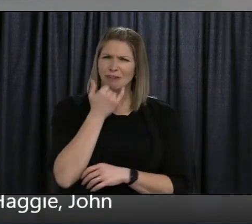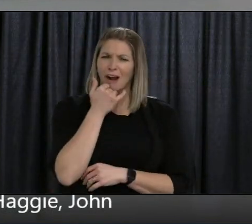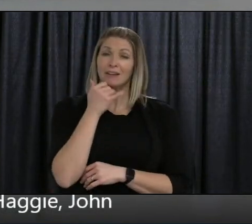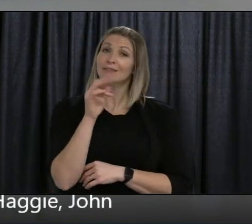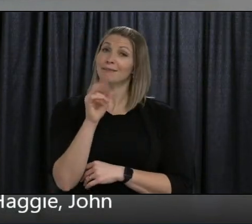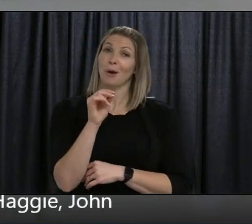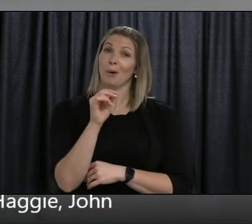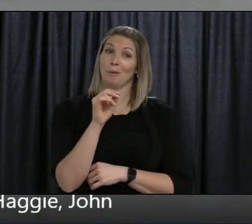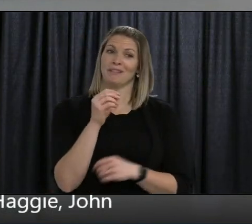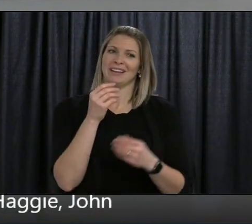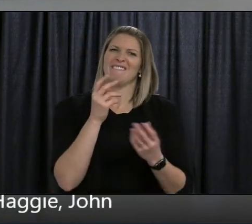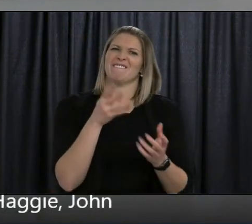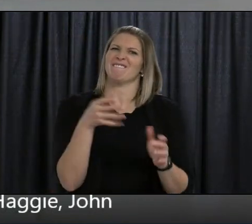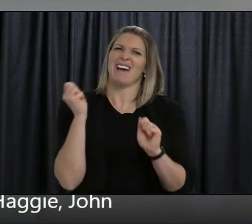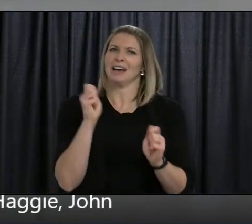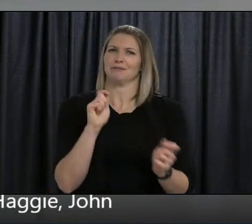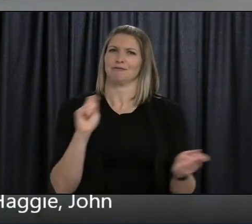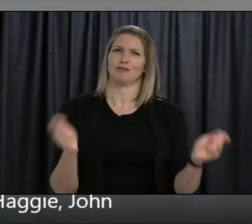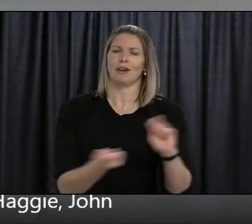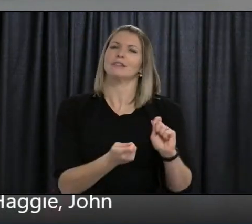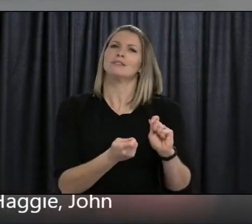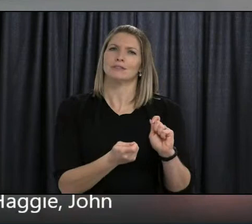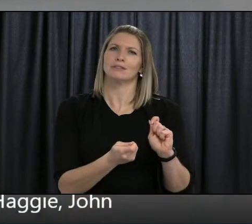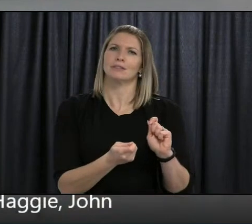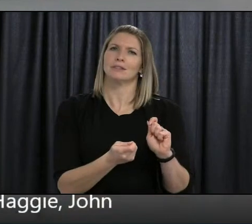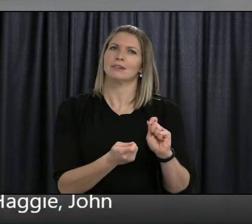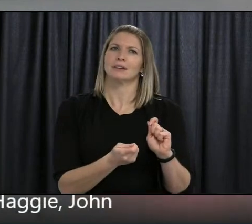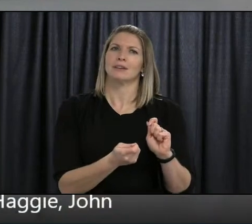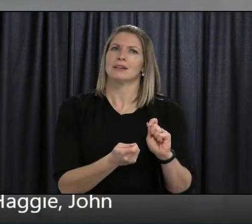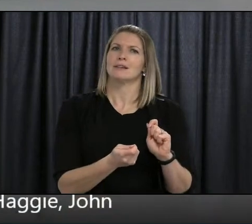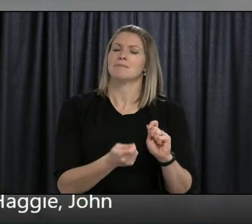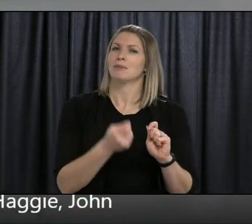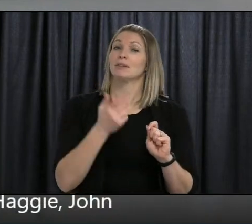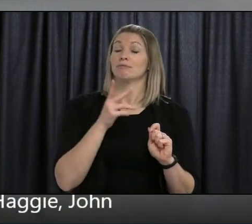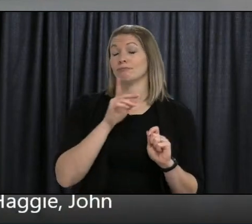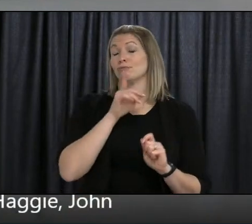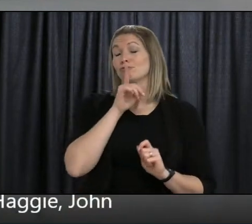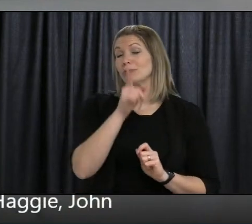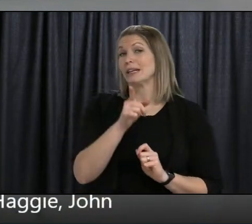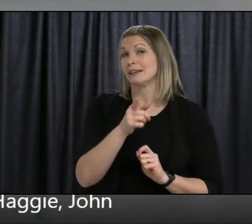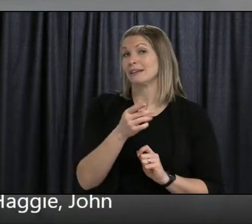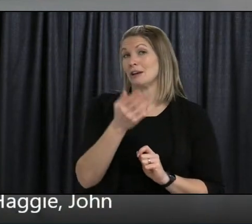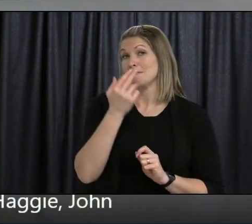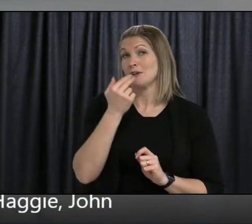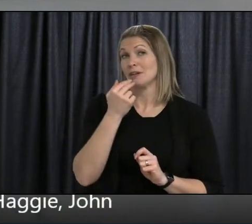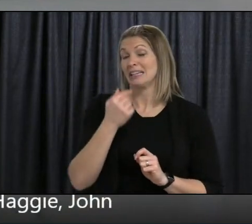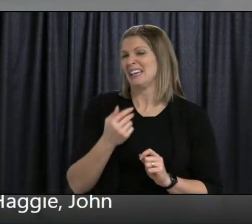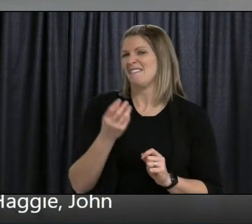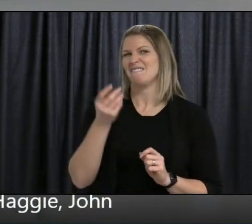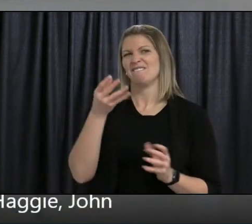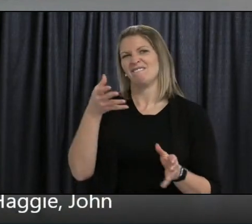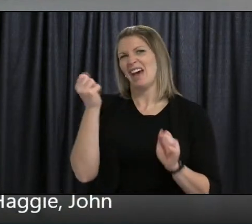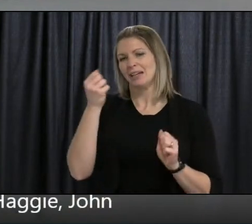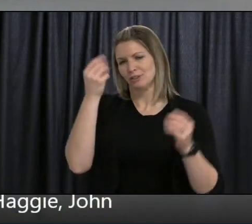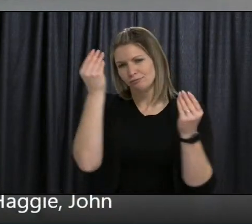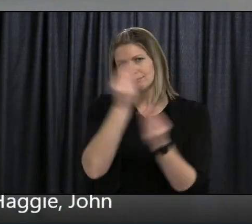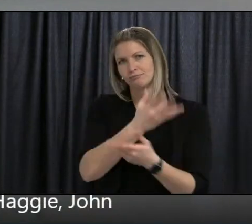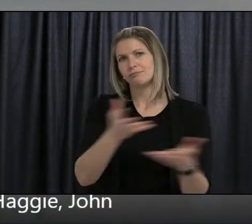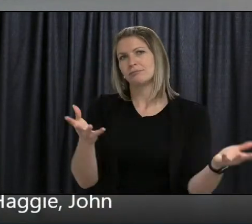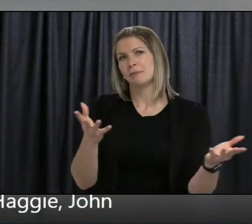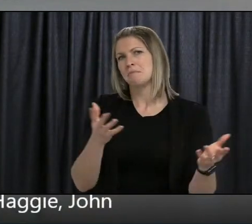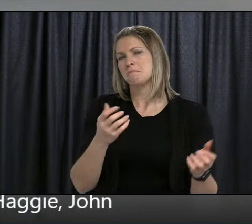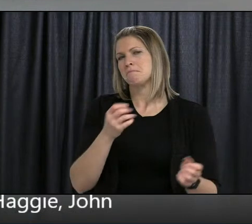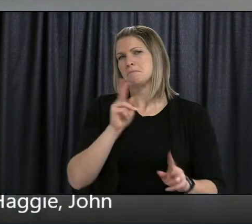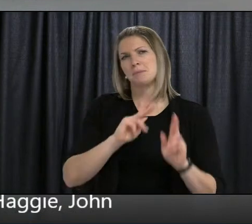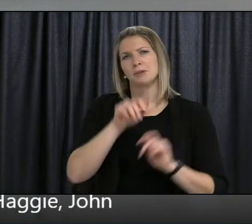challenge right up until the time the vaccine is really out there and well adopted and in people's arms. And all being